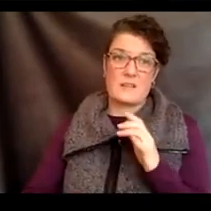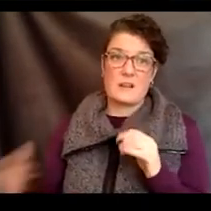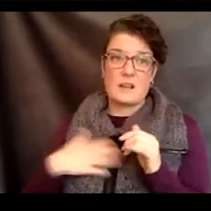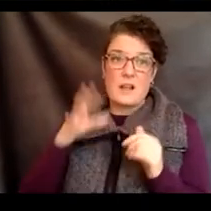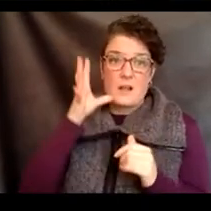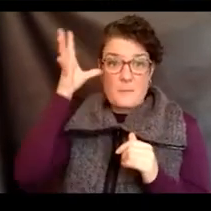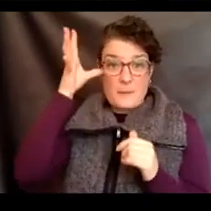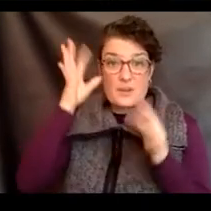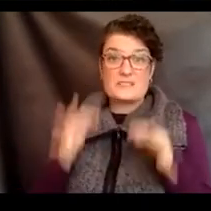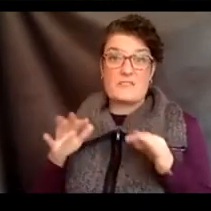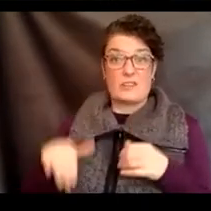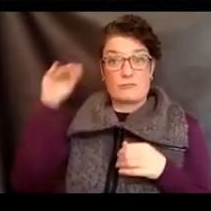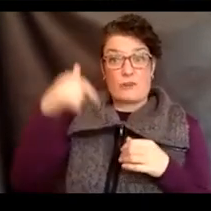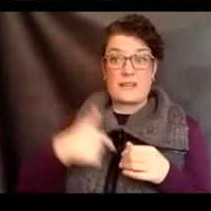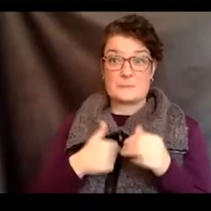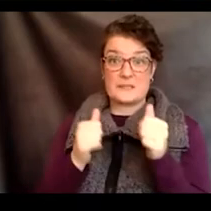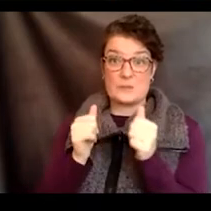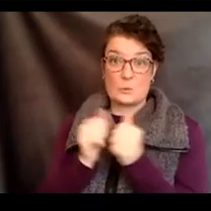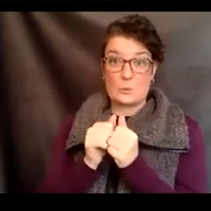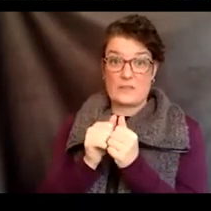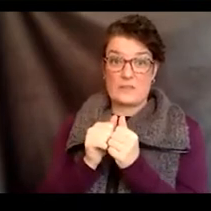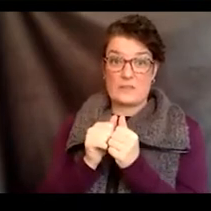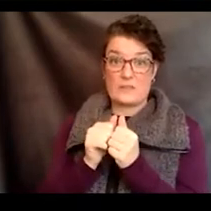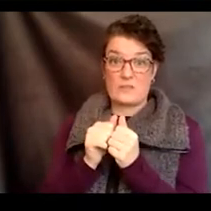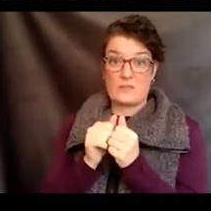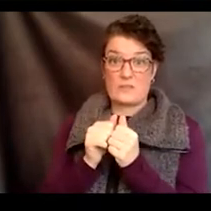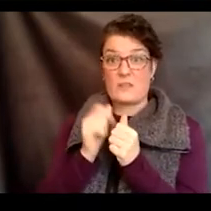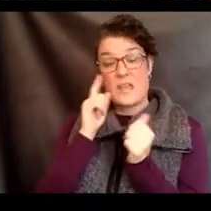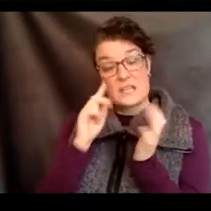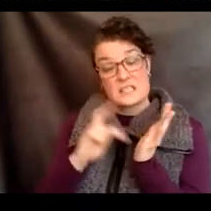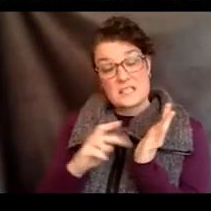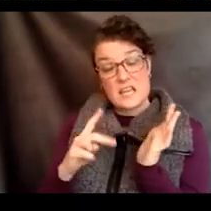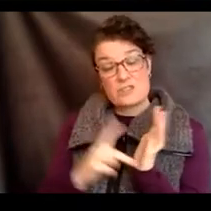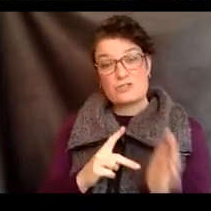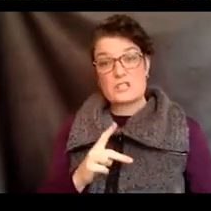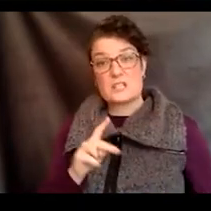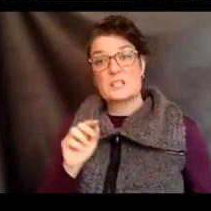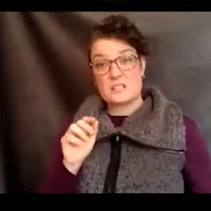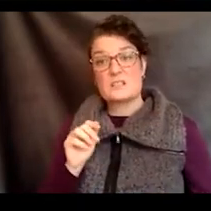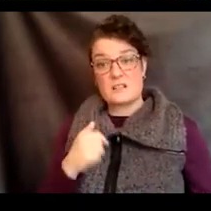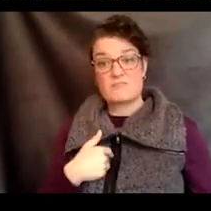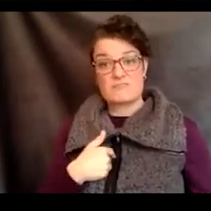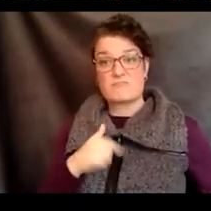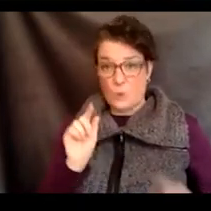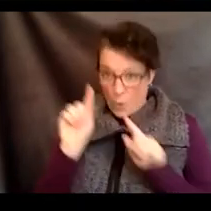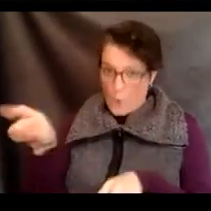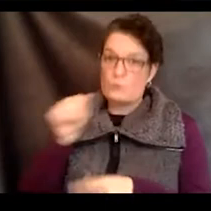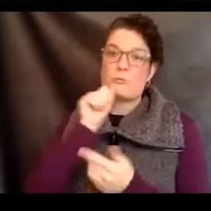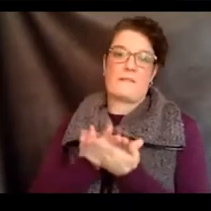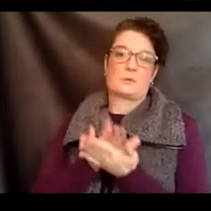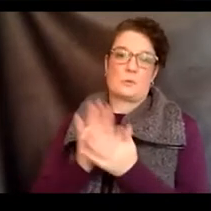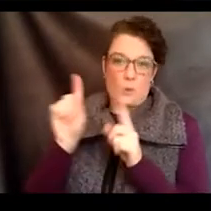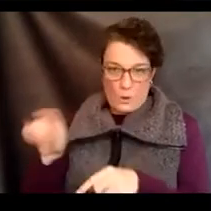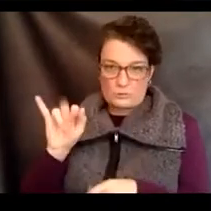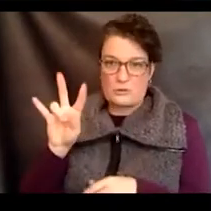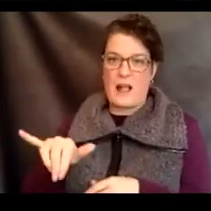definitely raised me with the intention of sending me to a private school, sending me to an Ivy